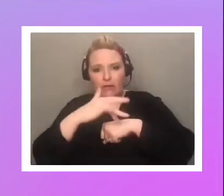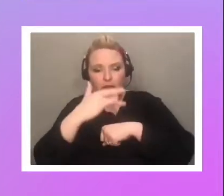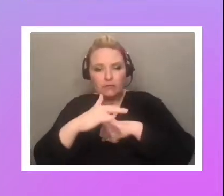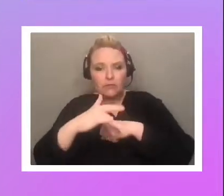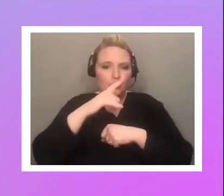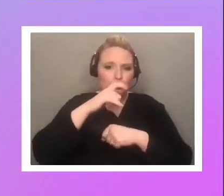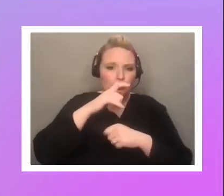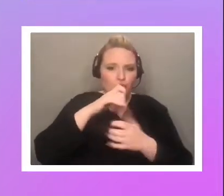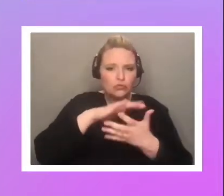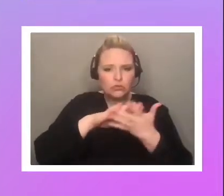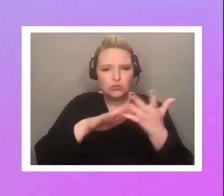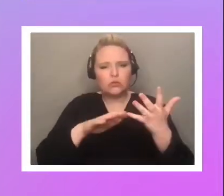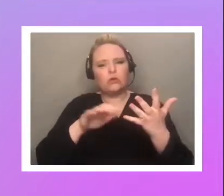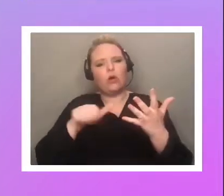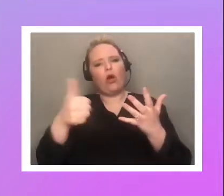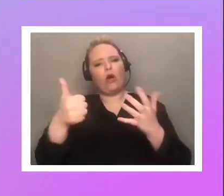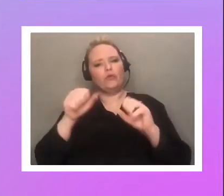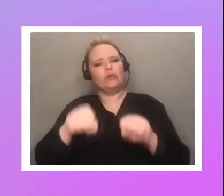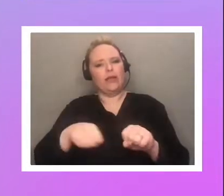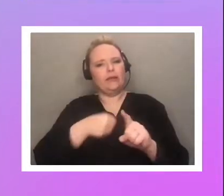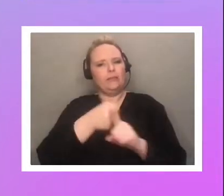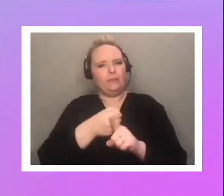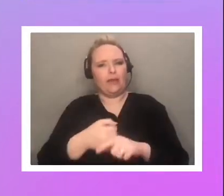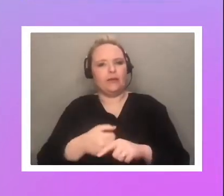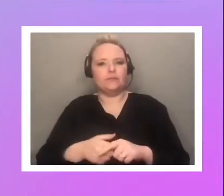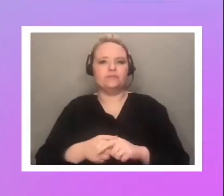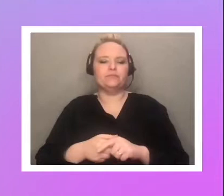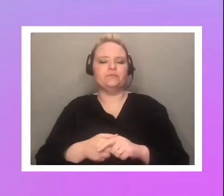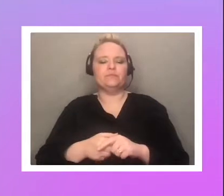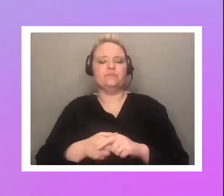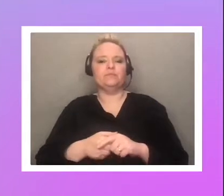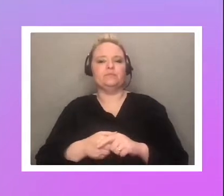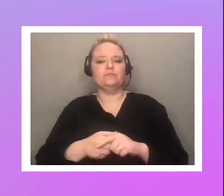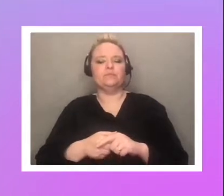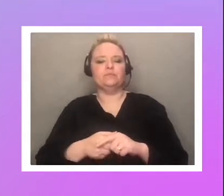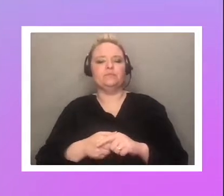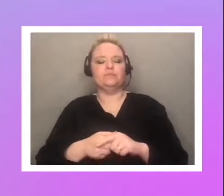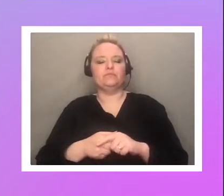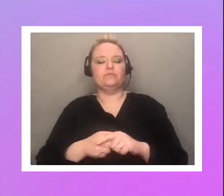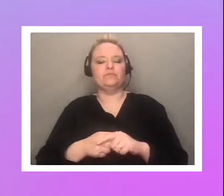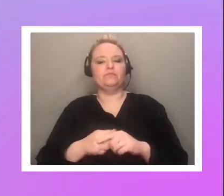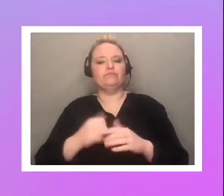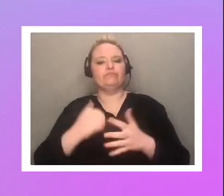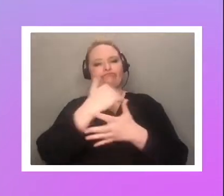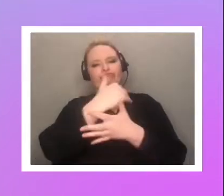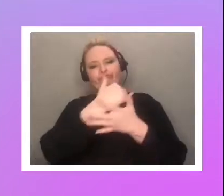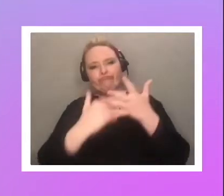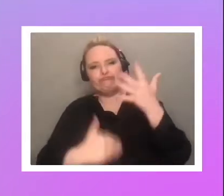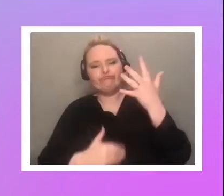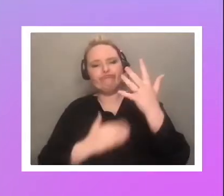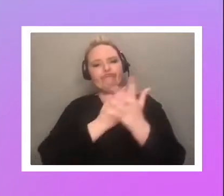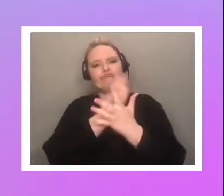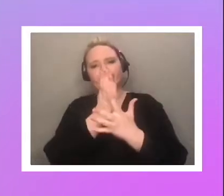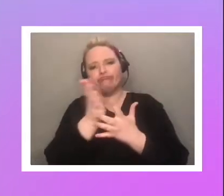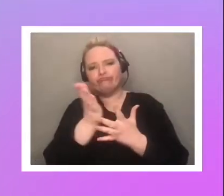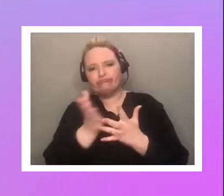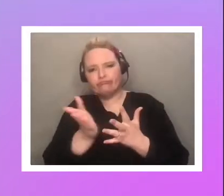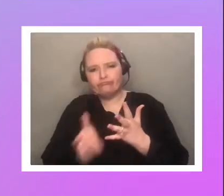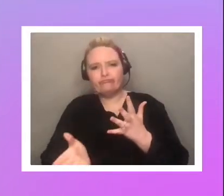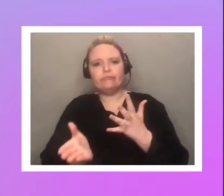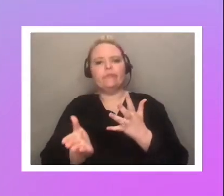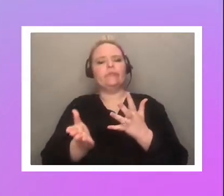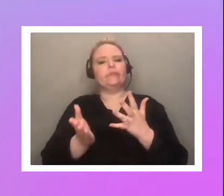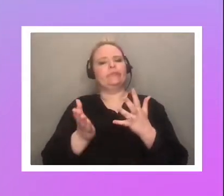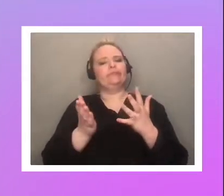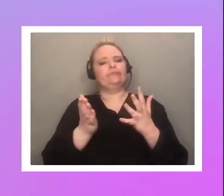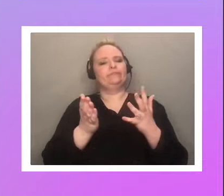just other factors. So the phases of an accessibility